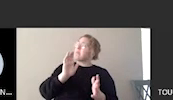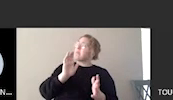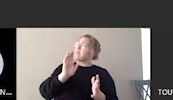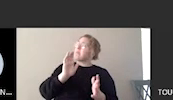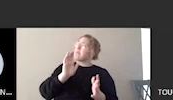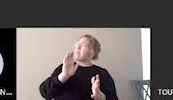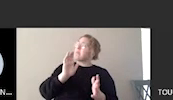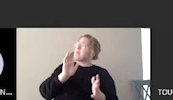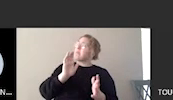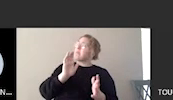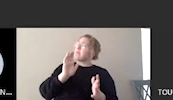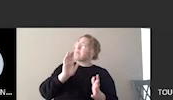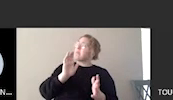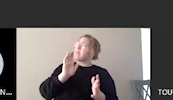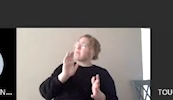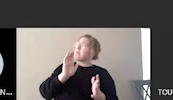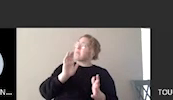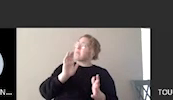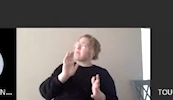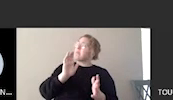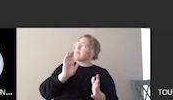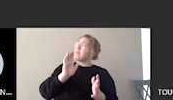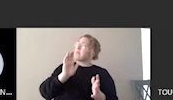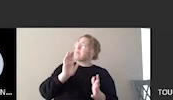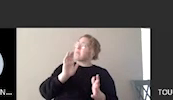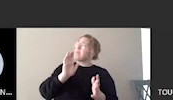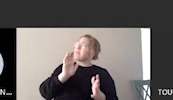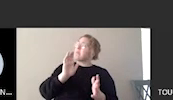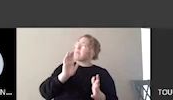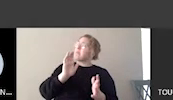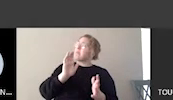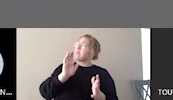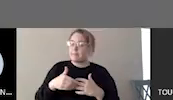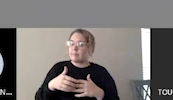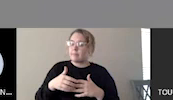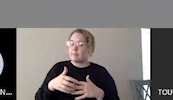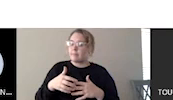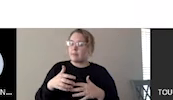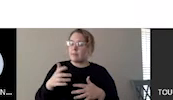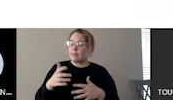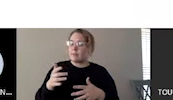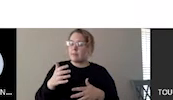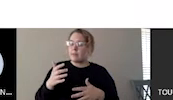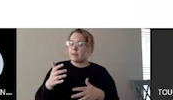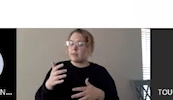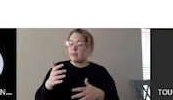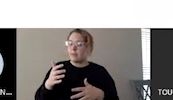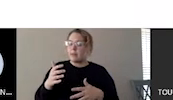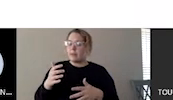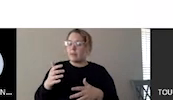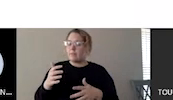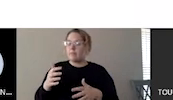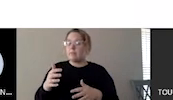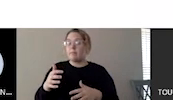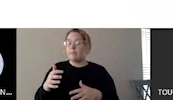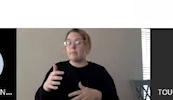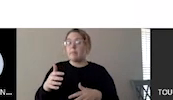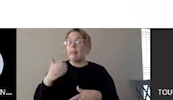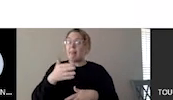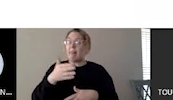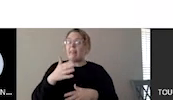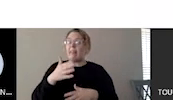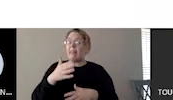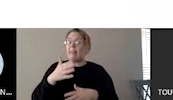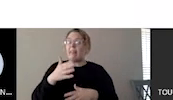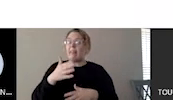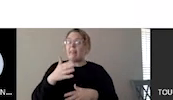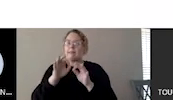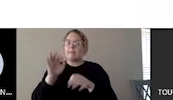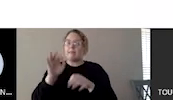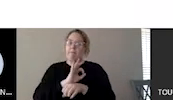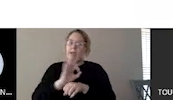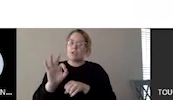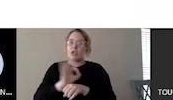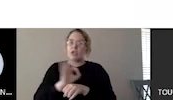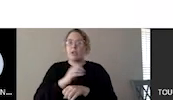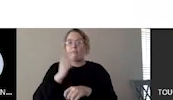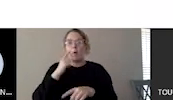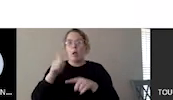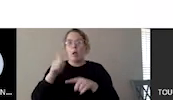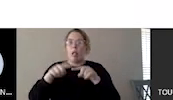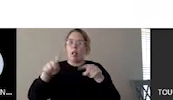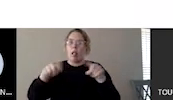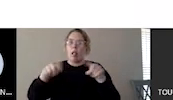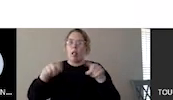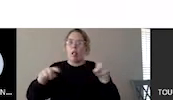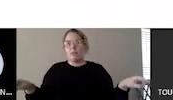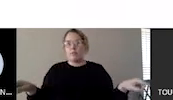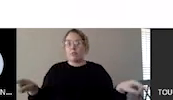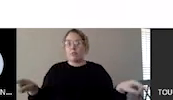mentioned that earlier. Let me see if I can pull up the variables here. So this would be the function for variables, and you can see why I didn't want to go into